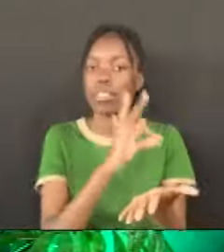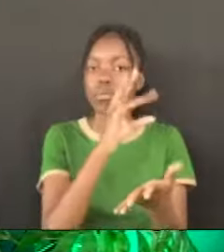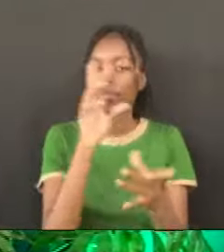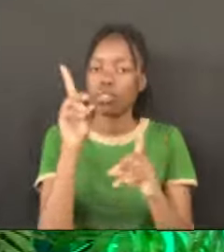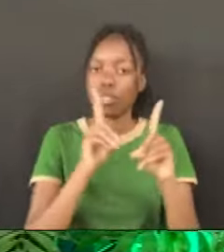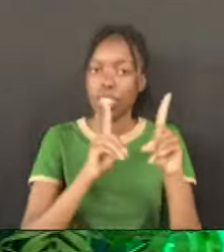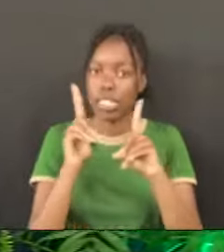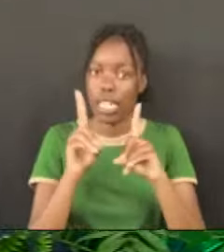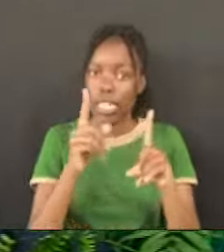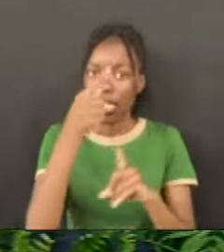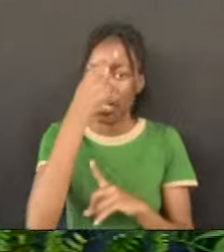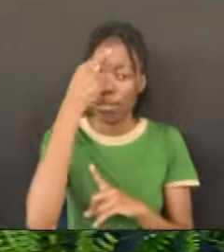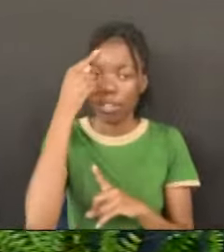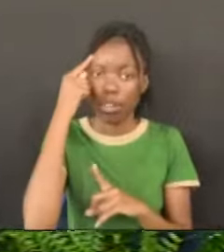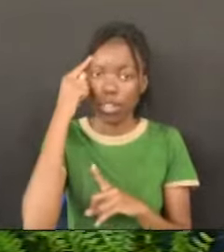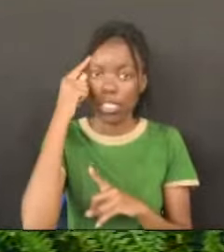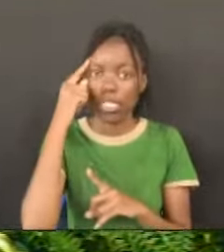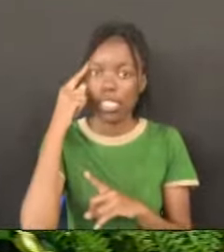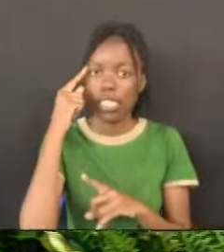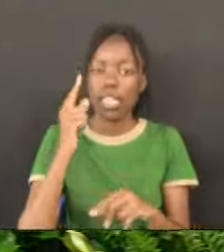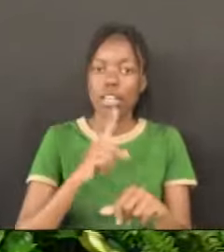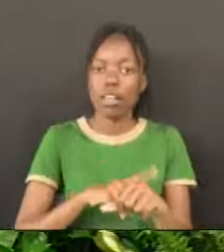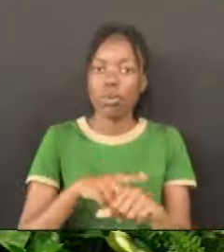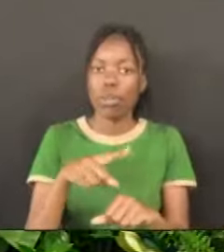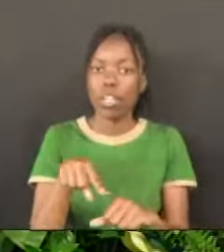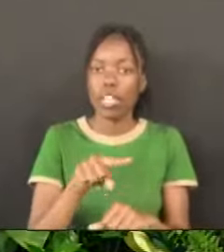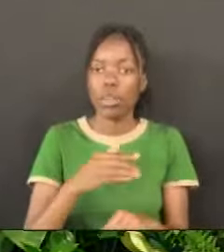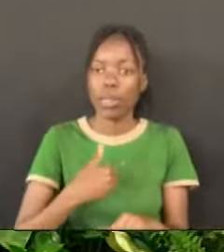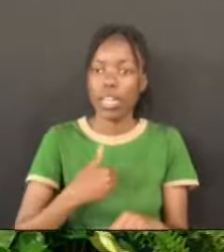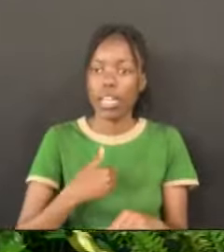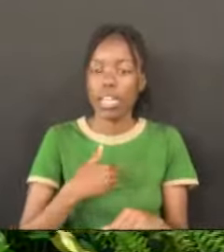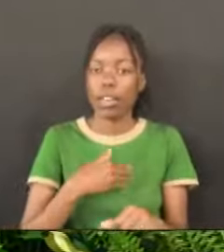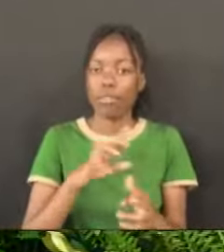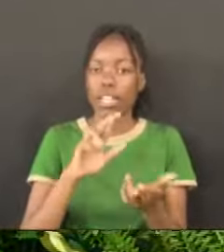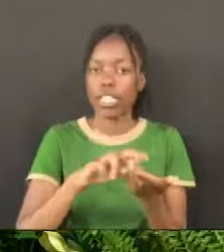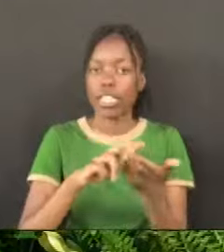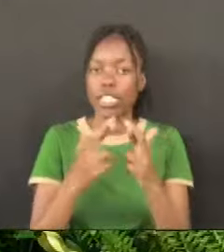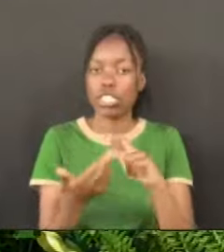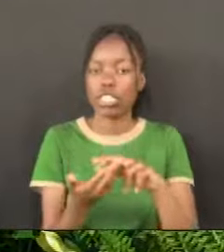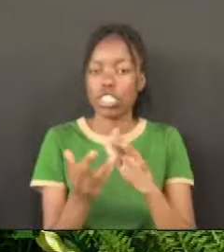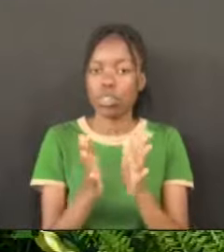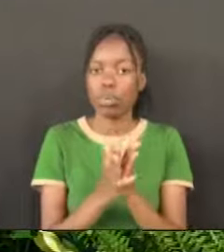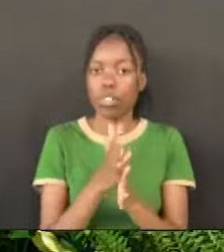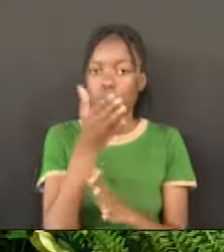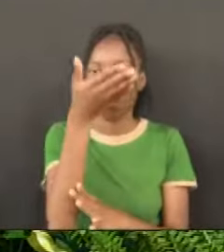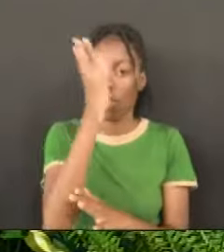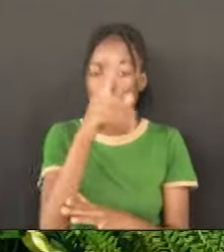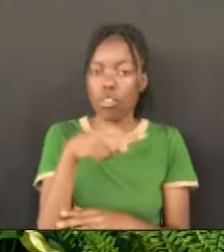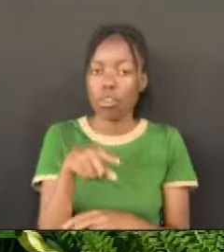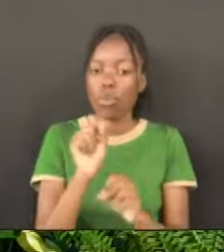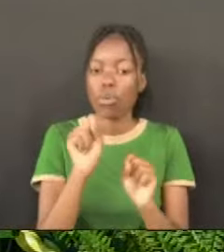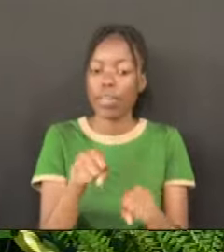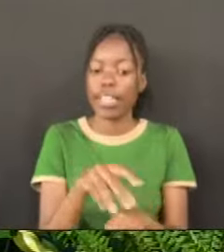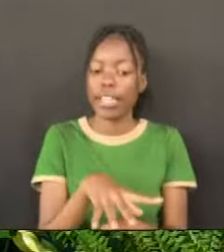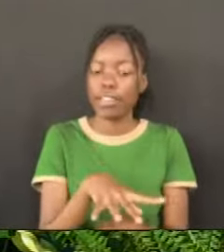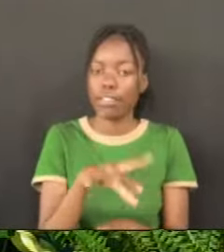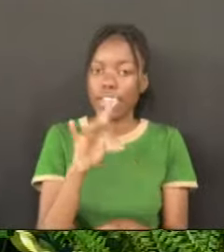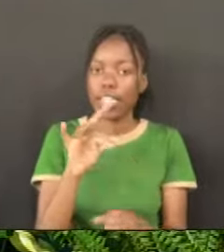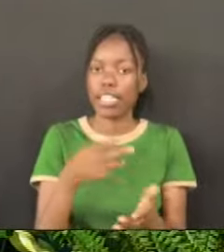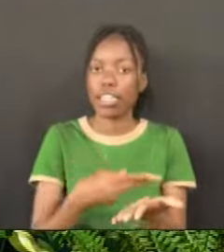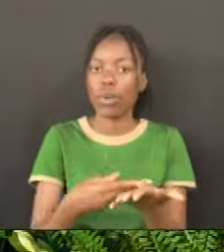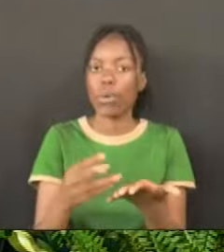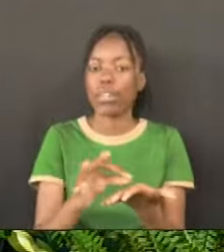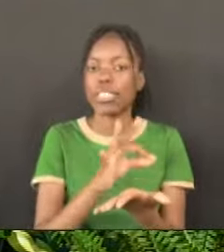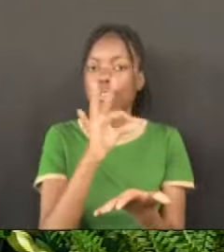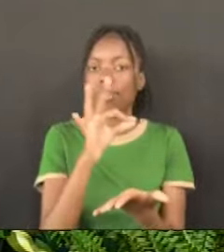journey. Because when we have a relationship with God, we can find the Holy Spirit. We can have the